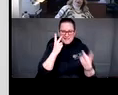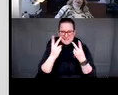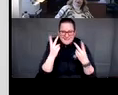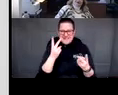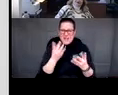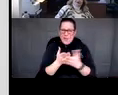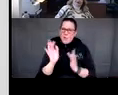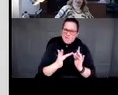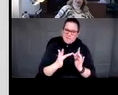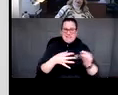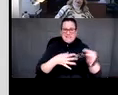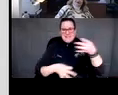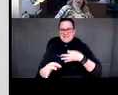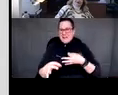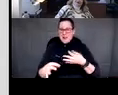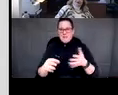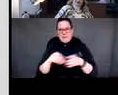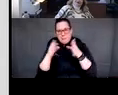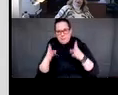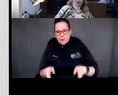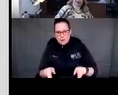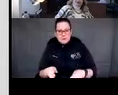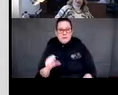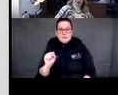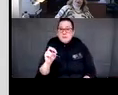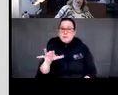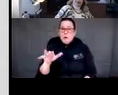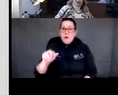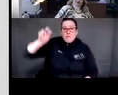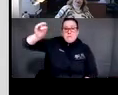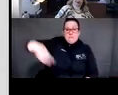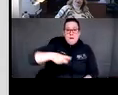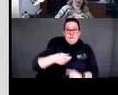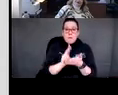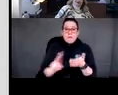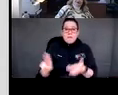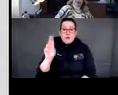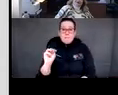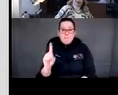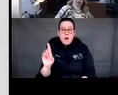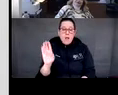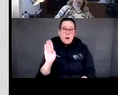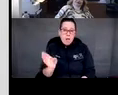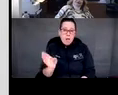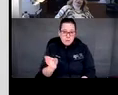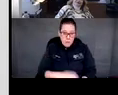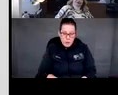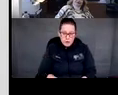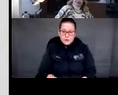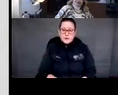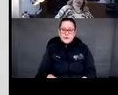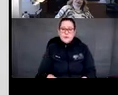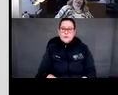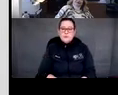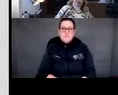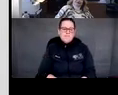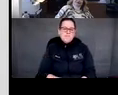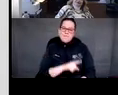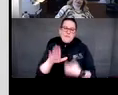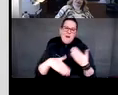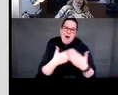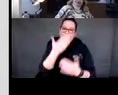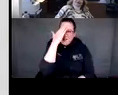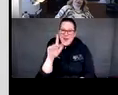in the office. Sonia joins us actually from the University of Maryland at Baltimore County. And then everybody knows and loves